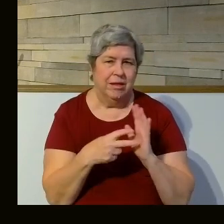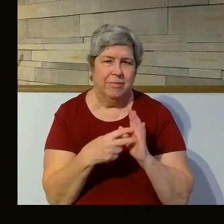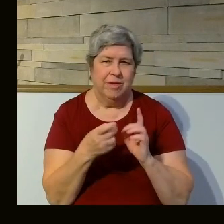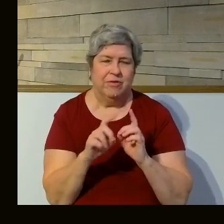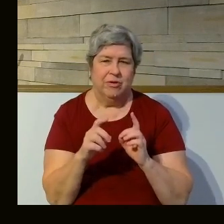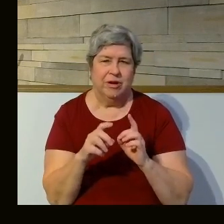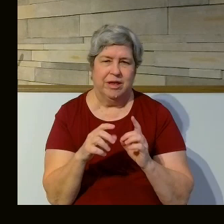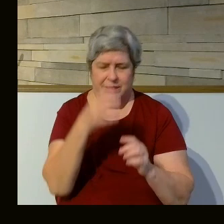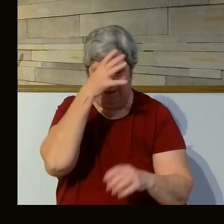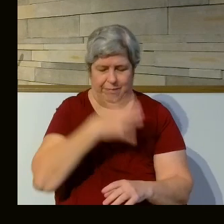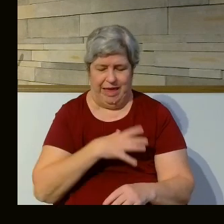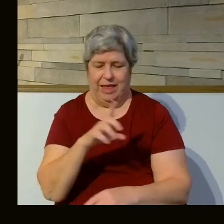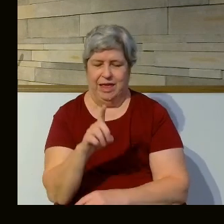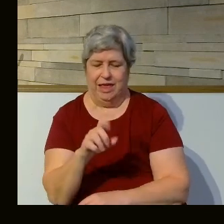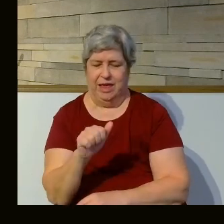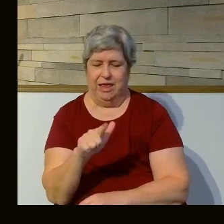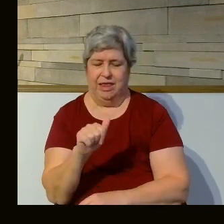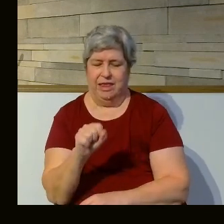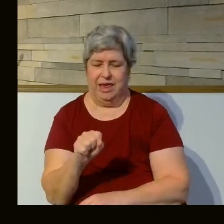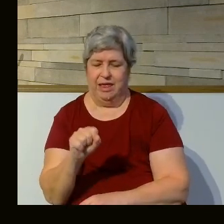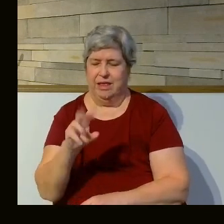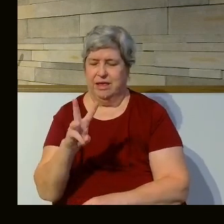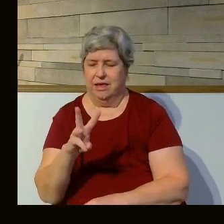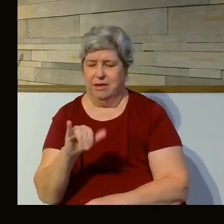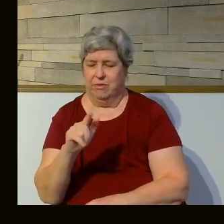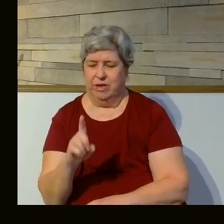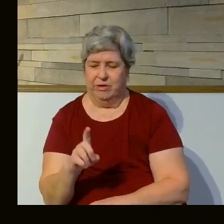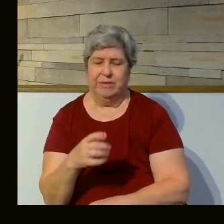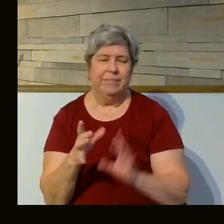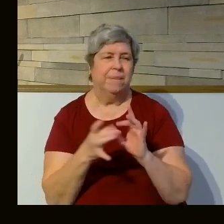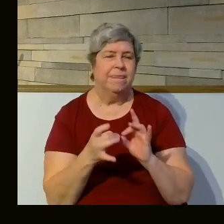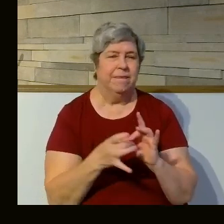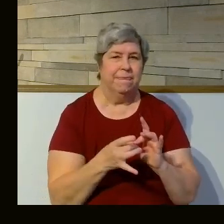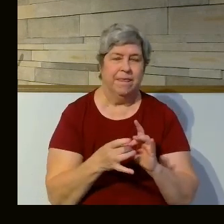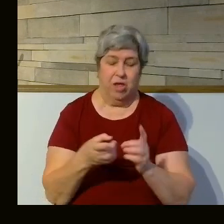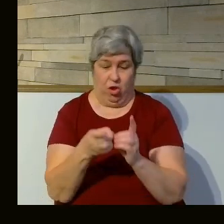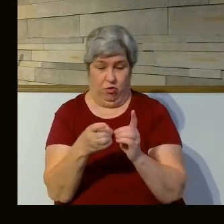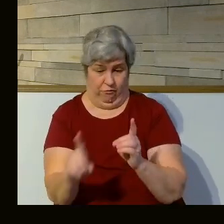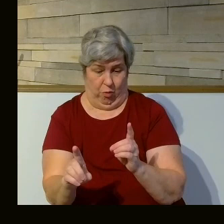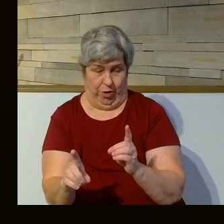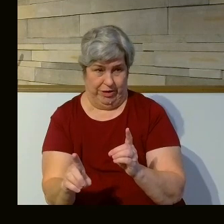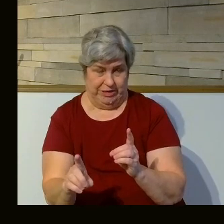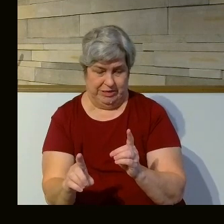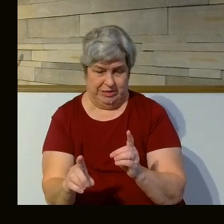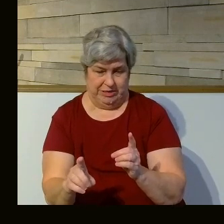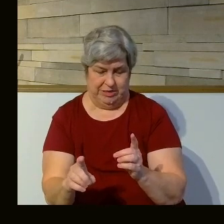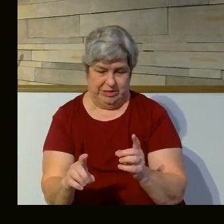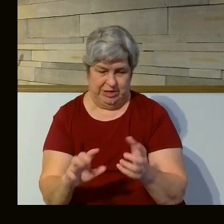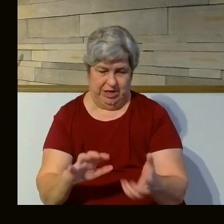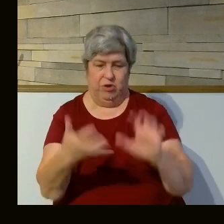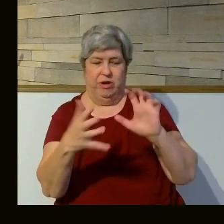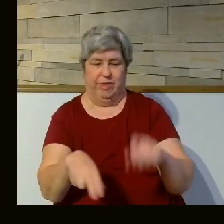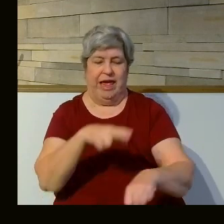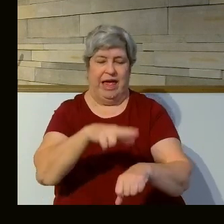of Dallas Willard in his book, The Divine Conspiracy. He says this. He says, quote, divorce disrupts a natural